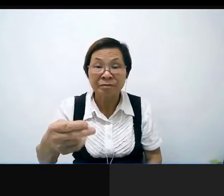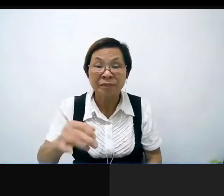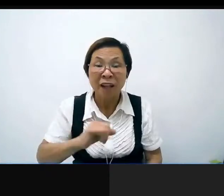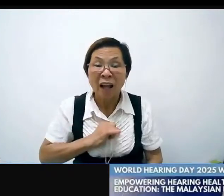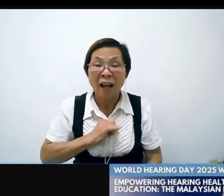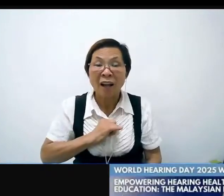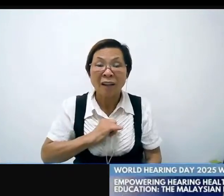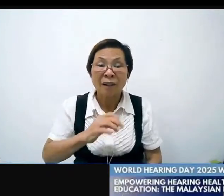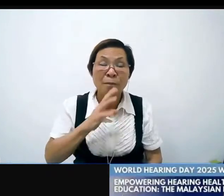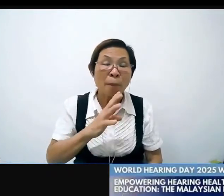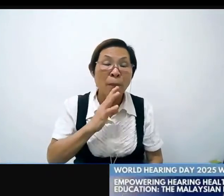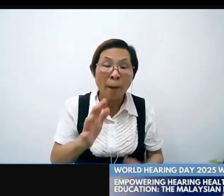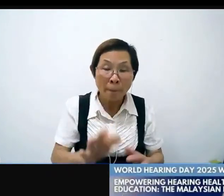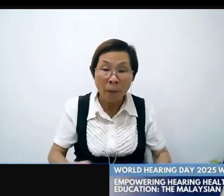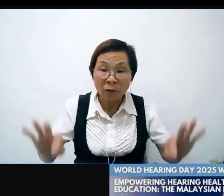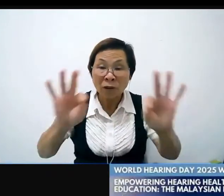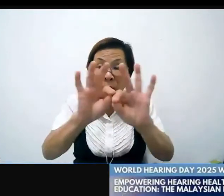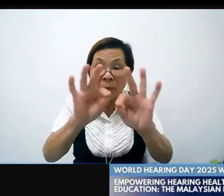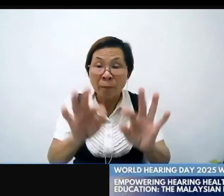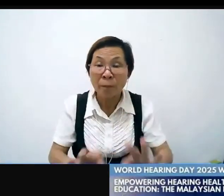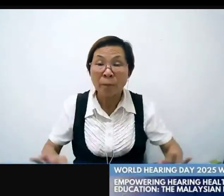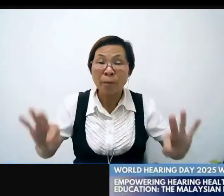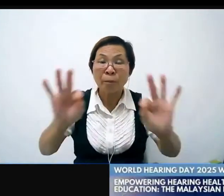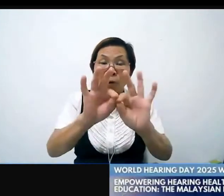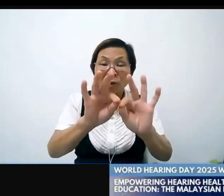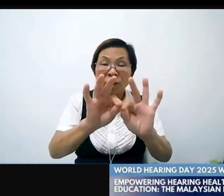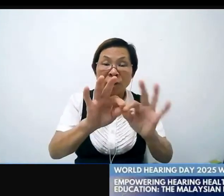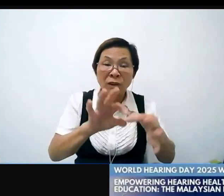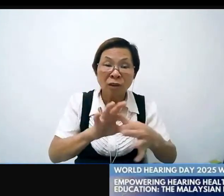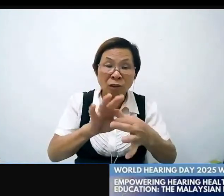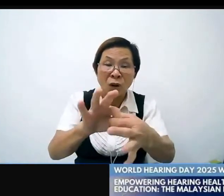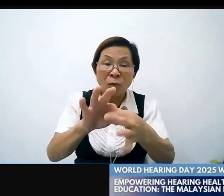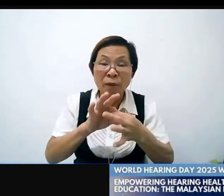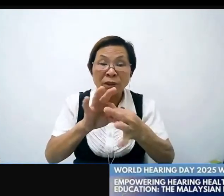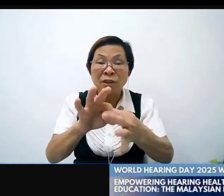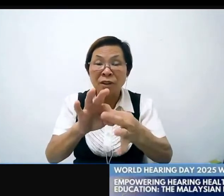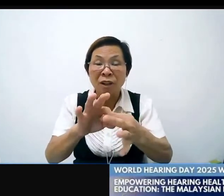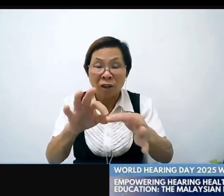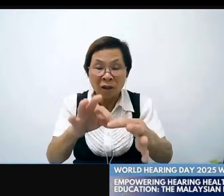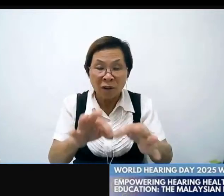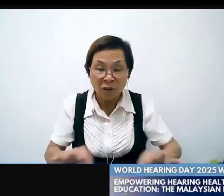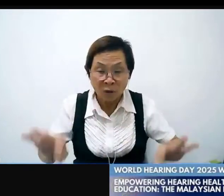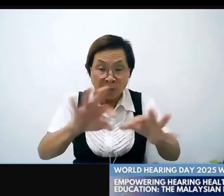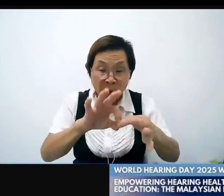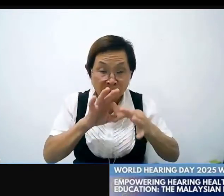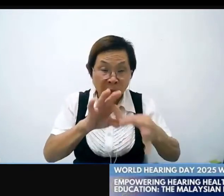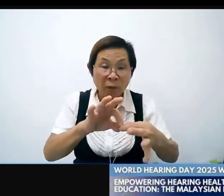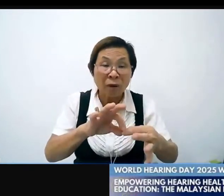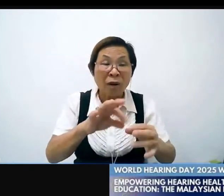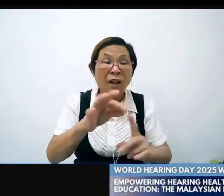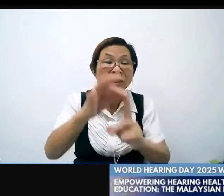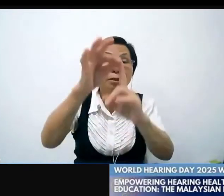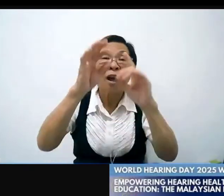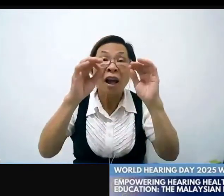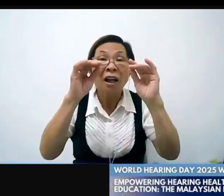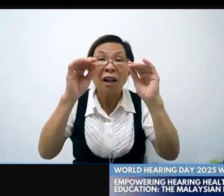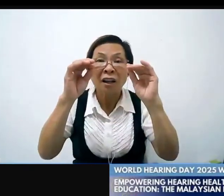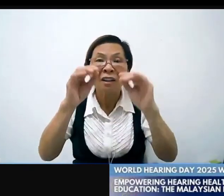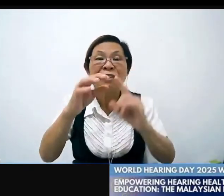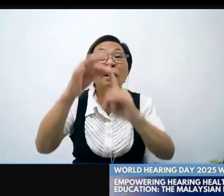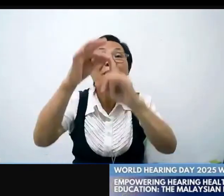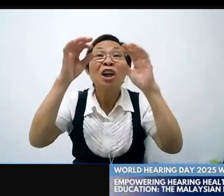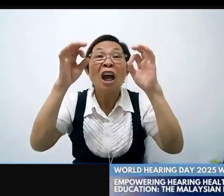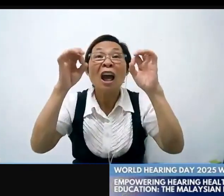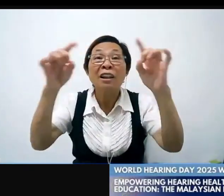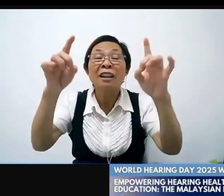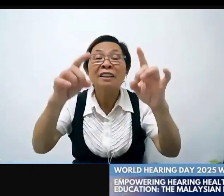mentioned earlier, the importance of the collaborations between special education teachers,